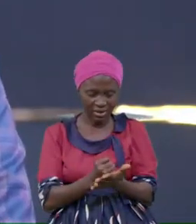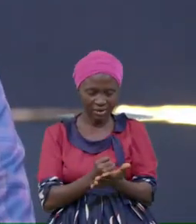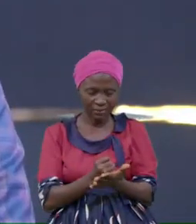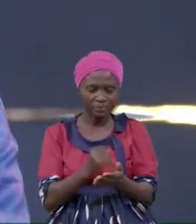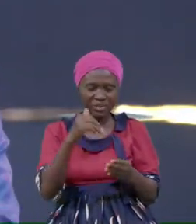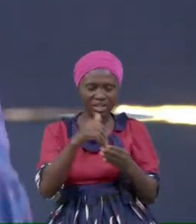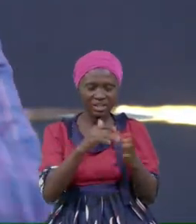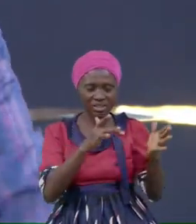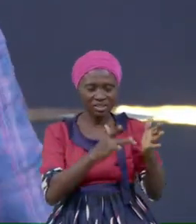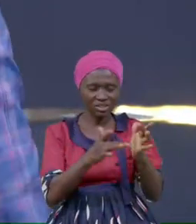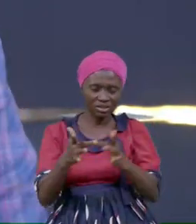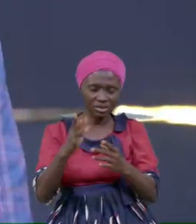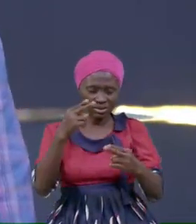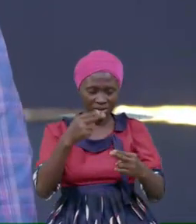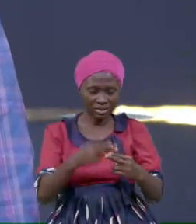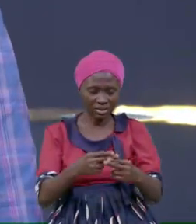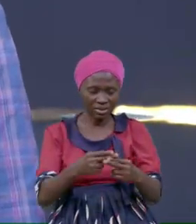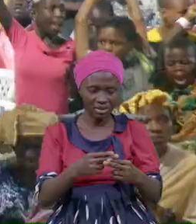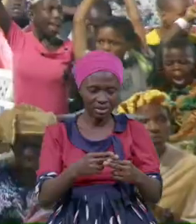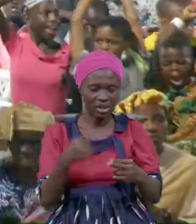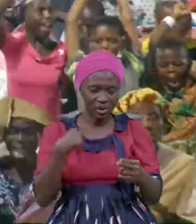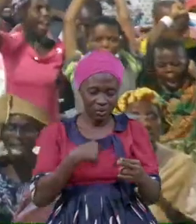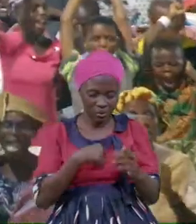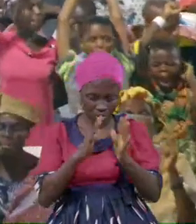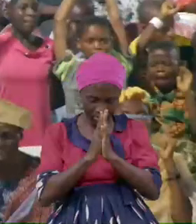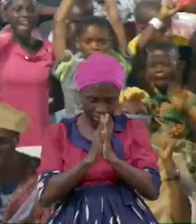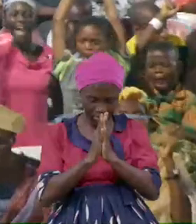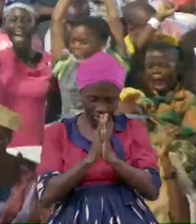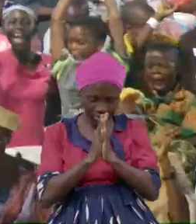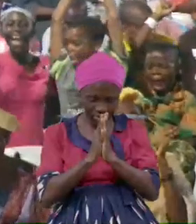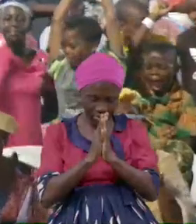Jesus' name, we pray.